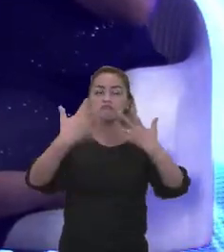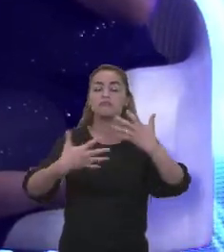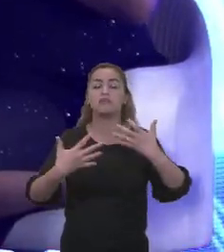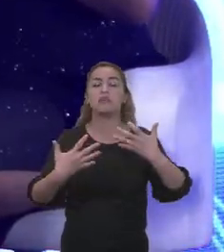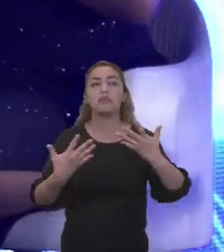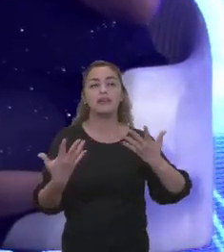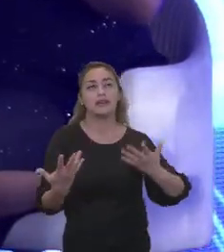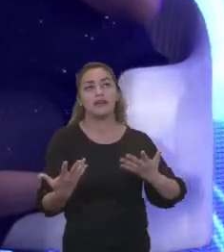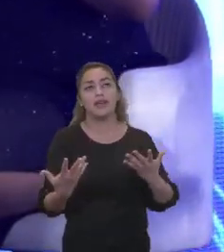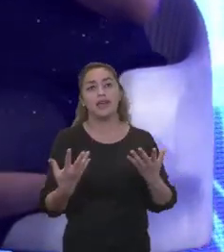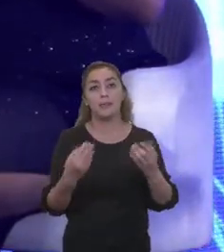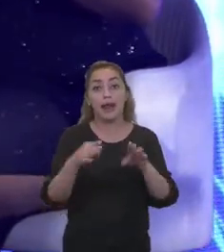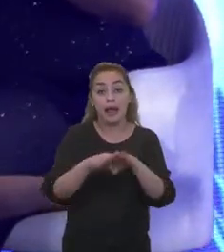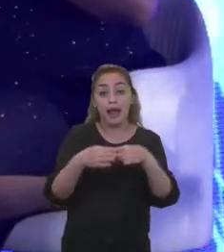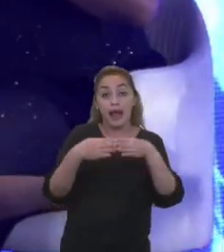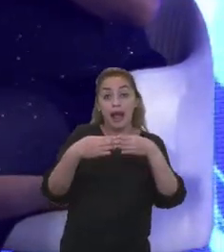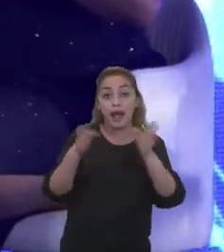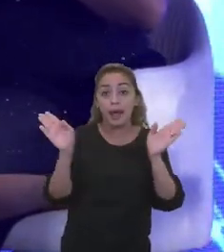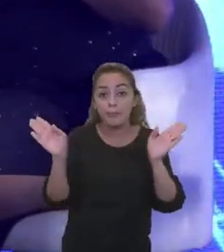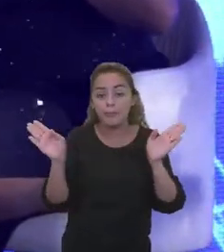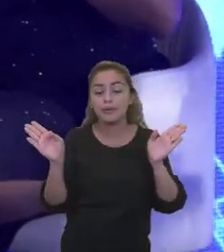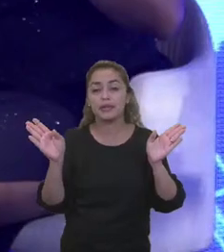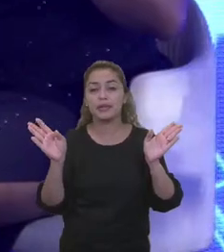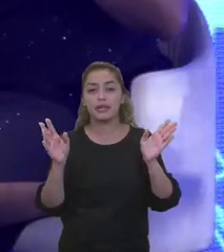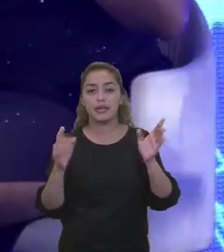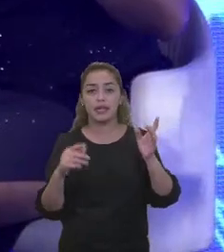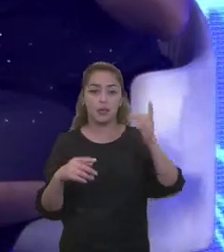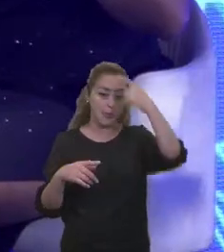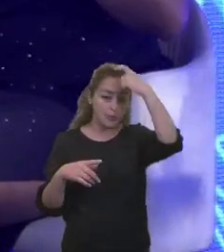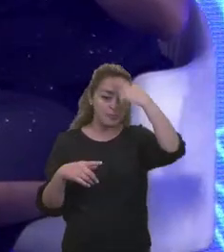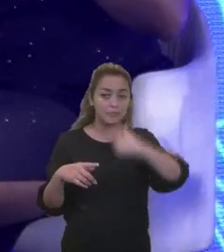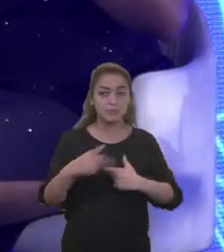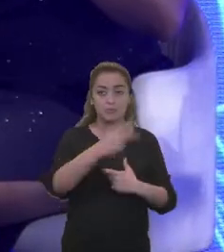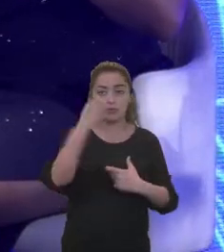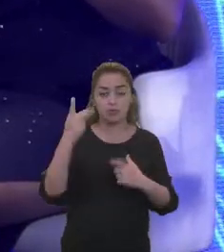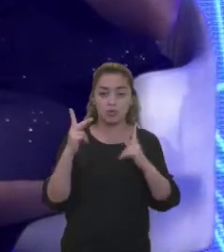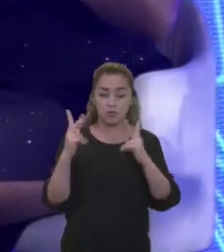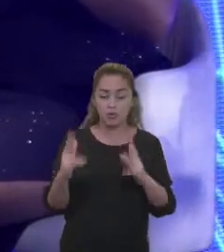open opportunities as my people,